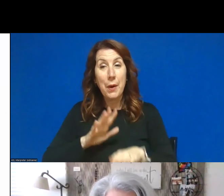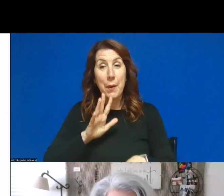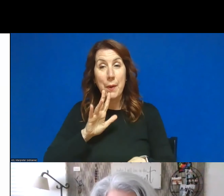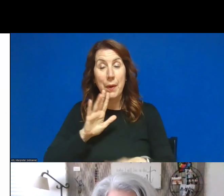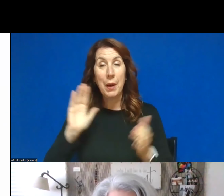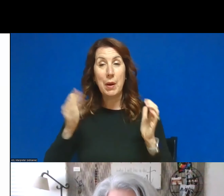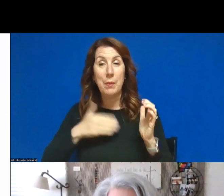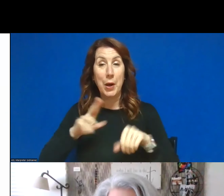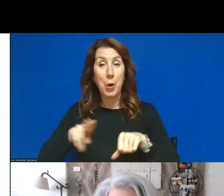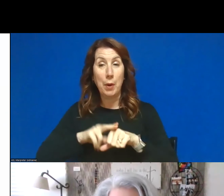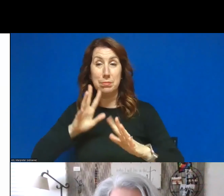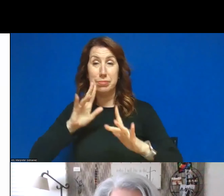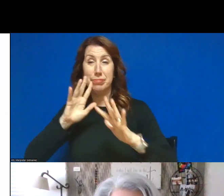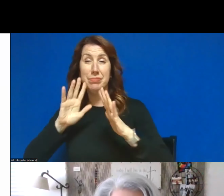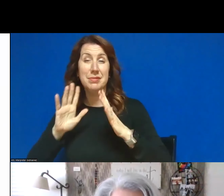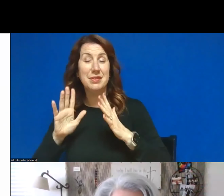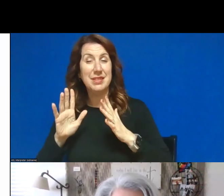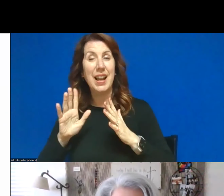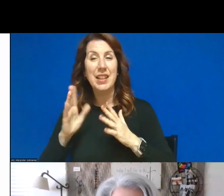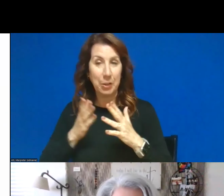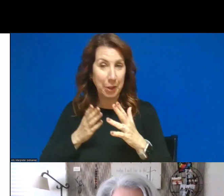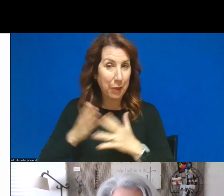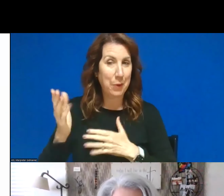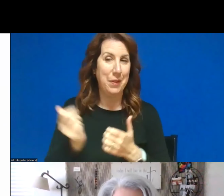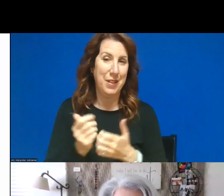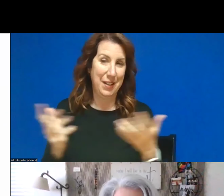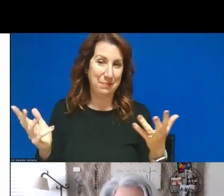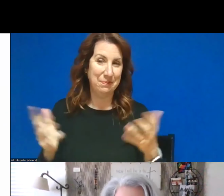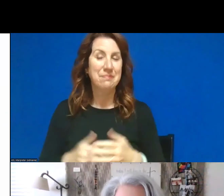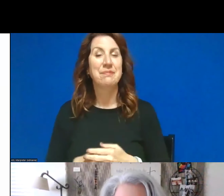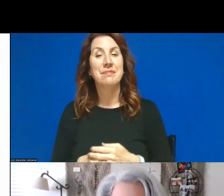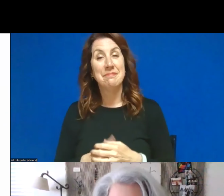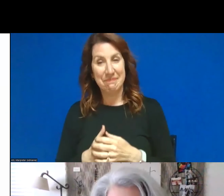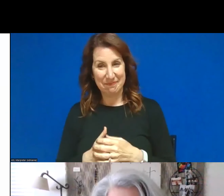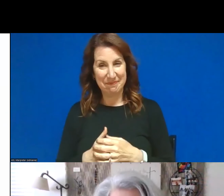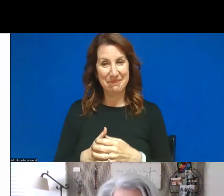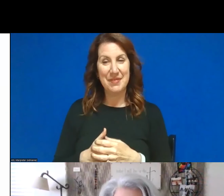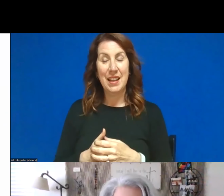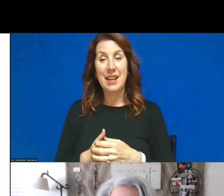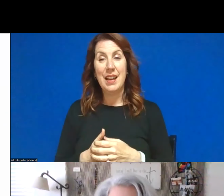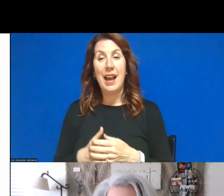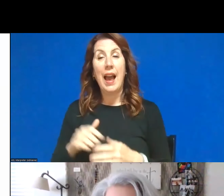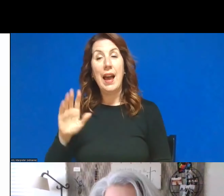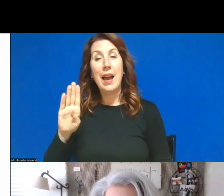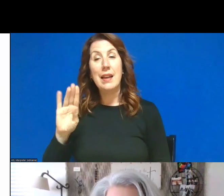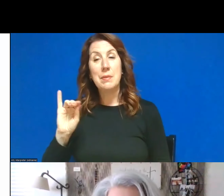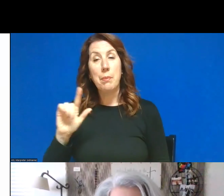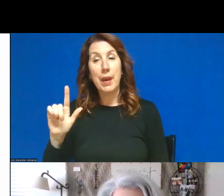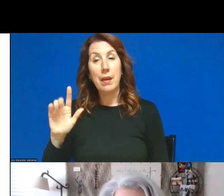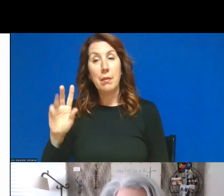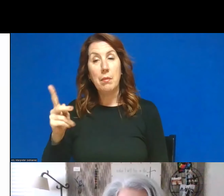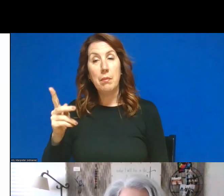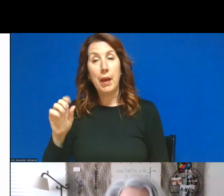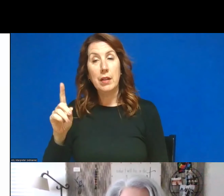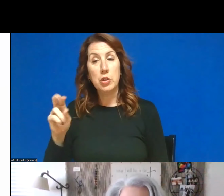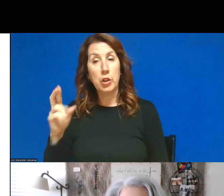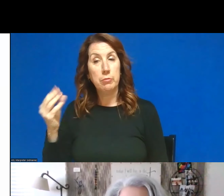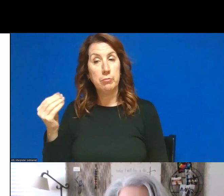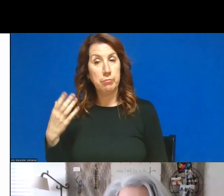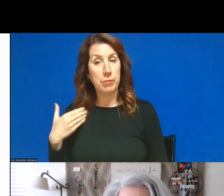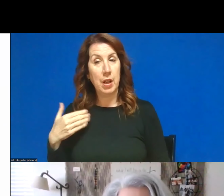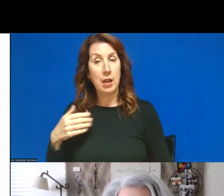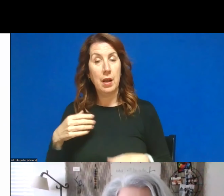normal self and still get through quite a lot. So as our friend Bill Pelter often reminds us, the second habit